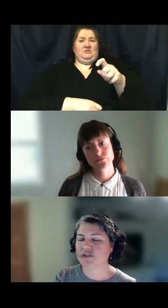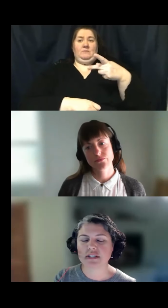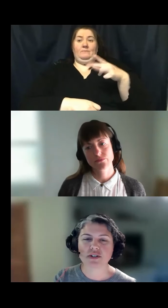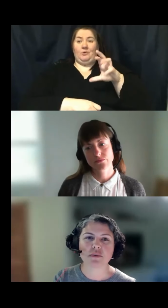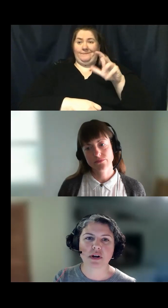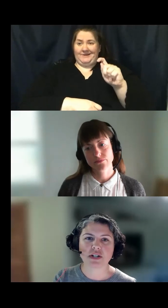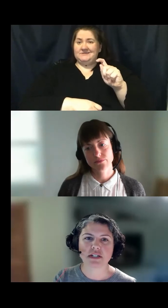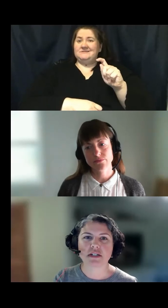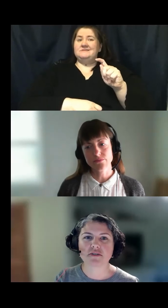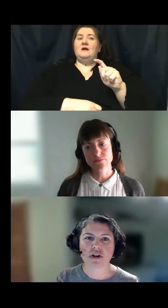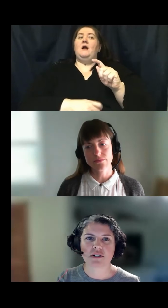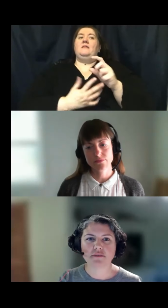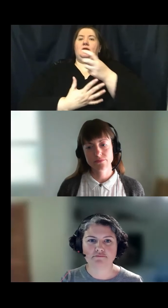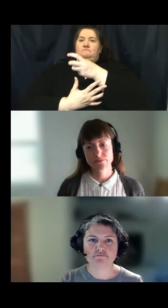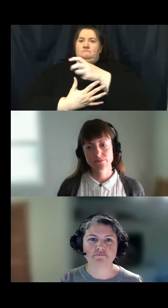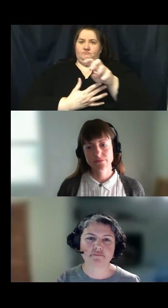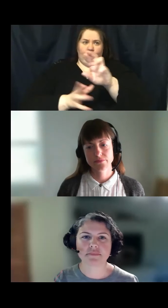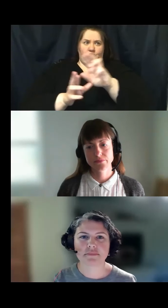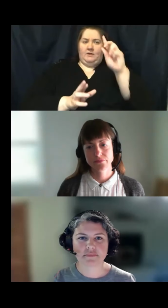then transition the project into construction.